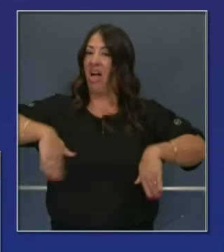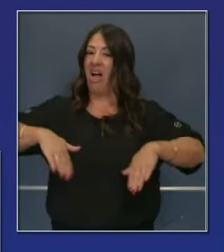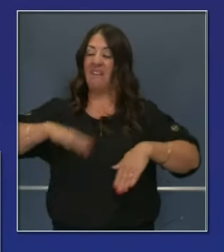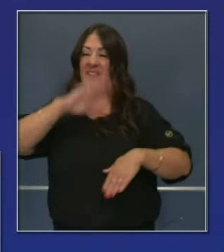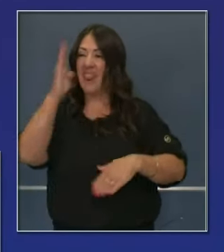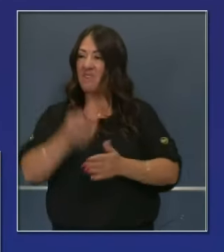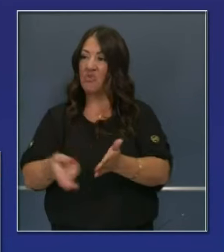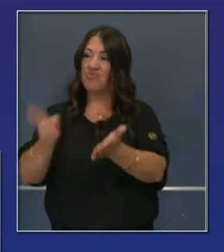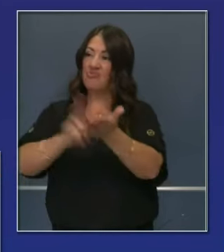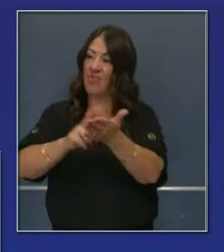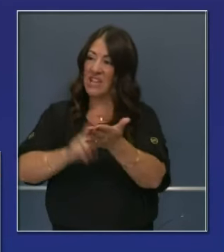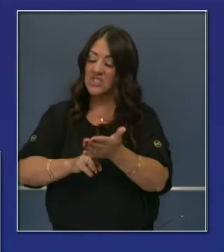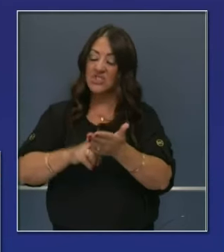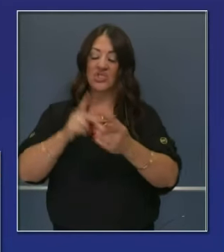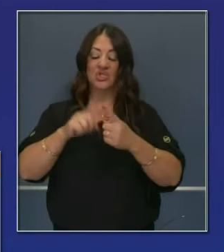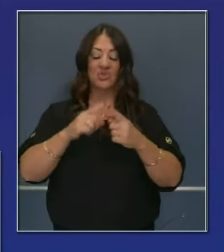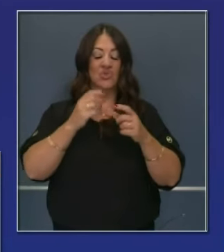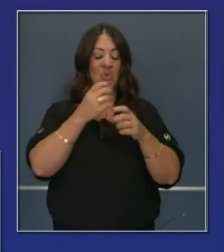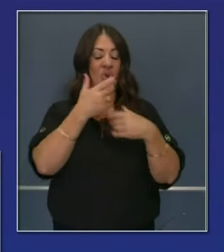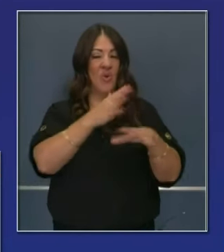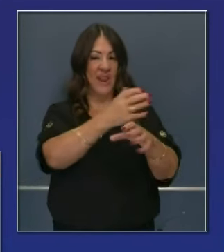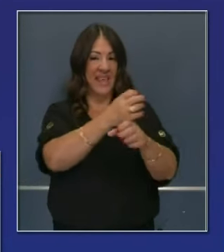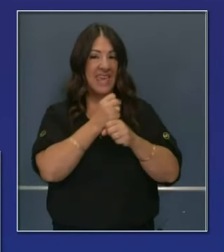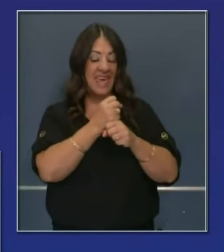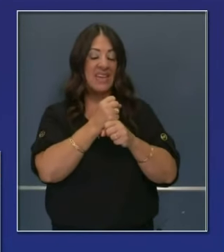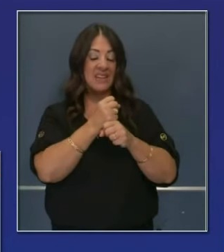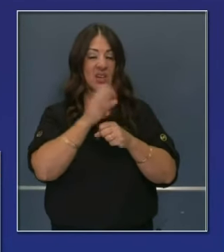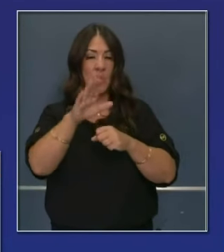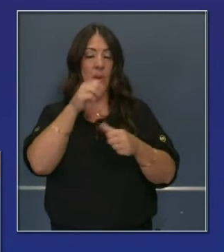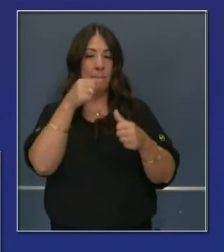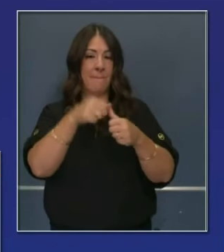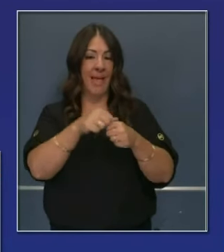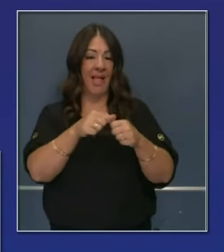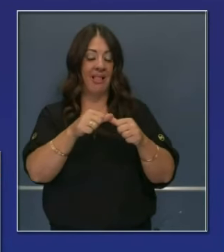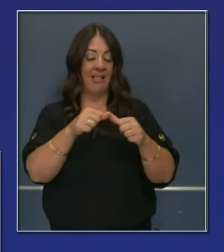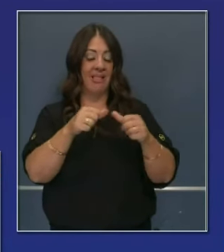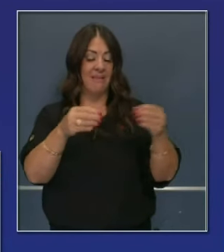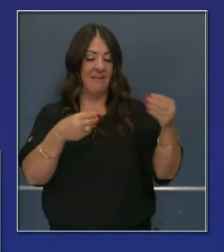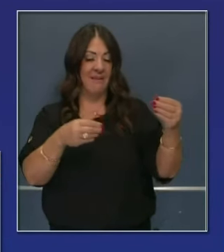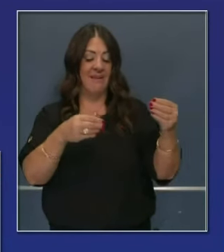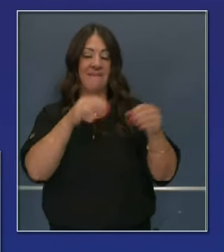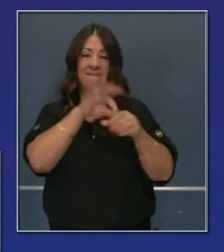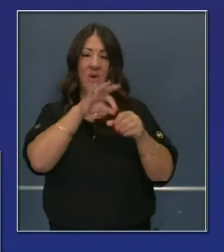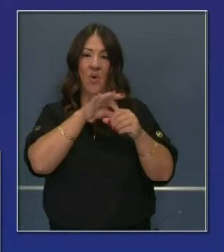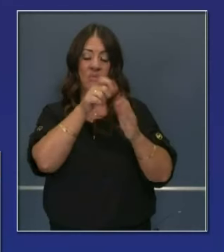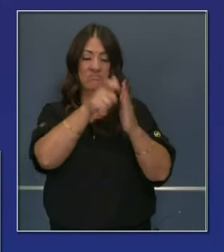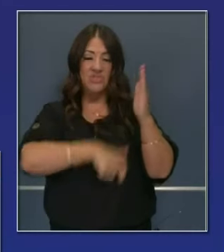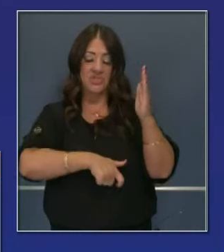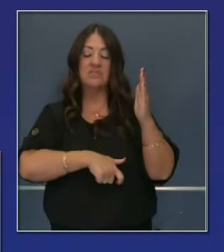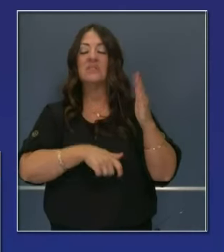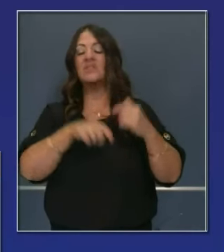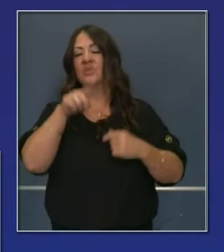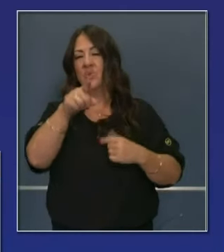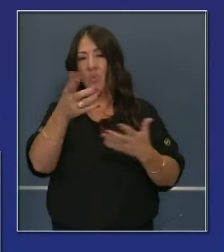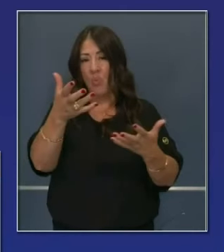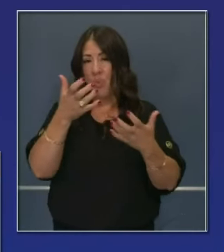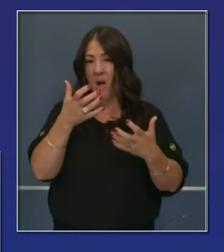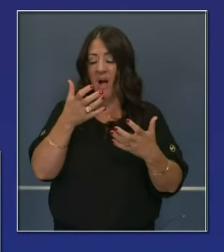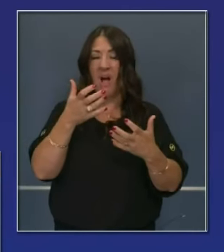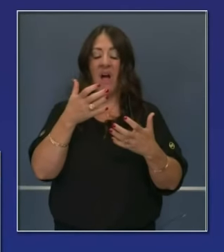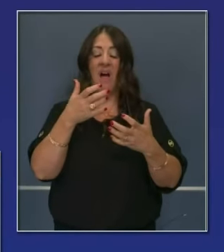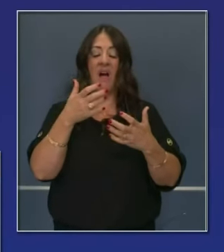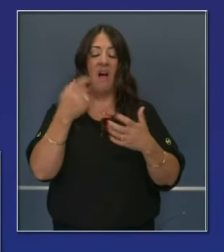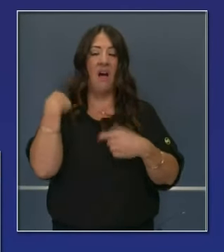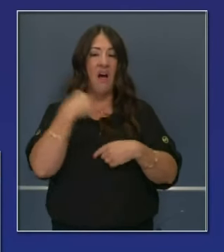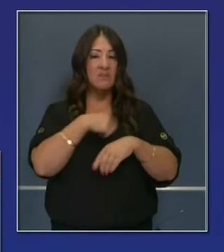but last day to register to vote to receive your mail-in ballot before Election Day. So if you want the convenience that so